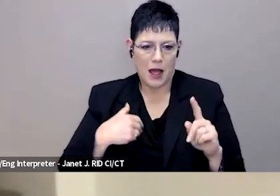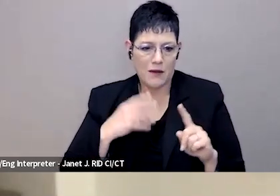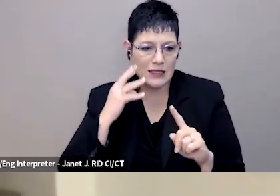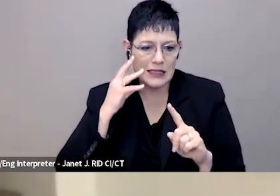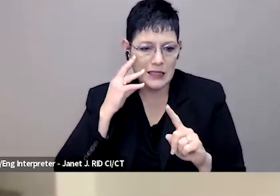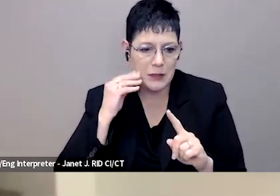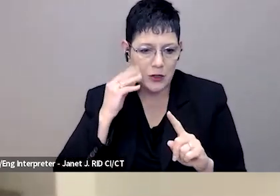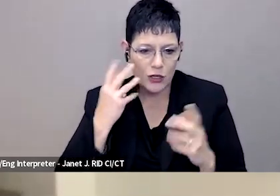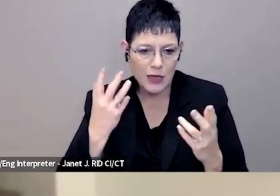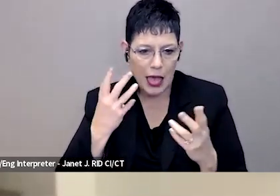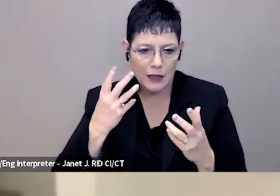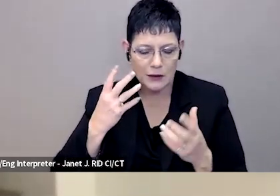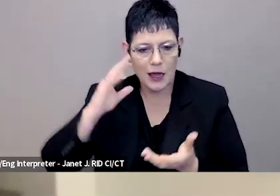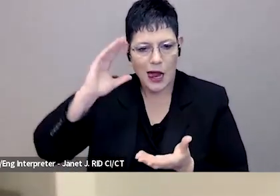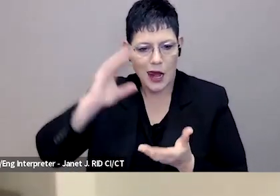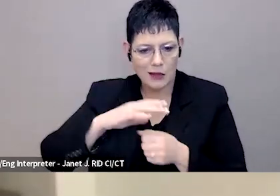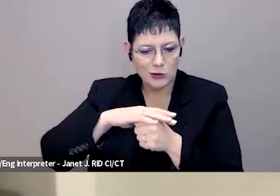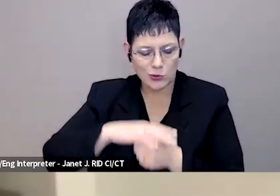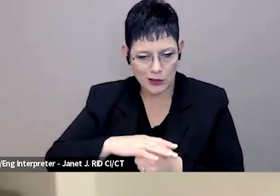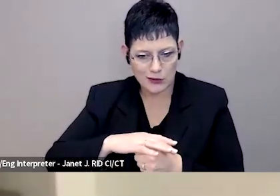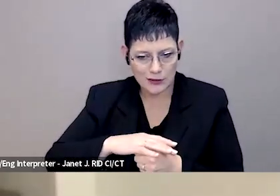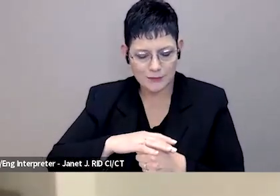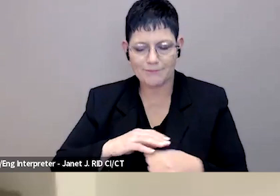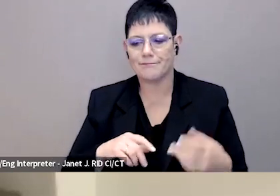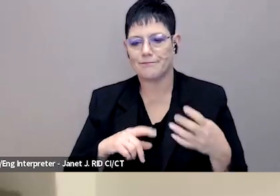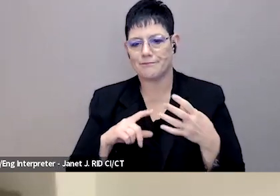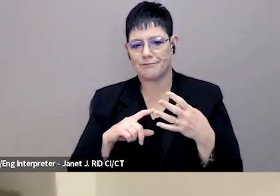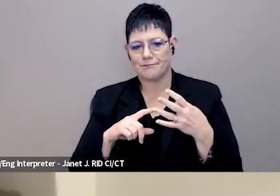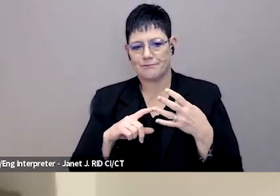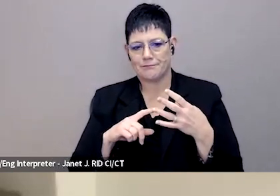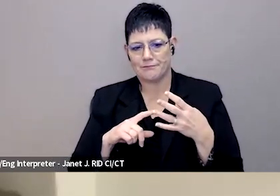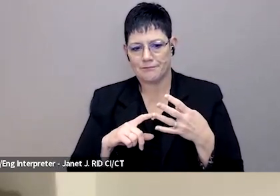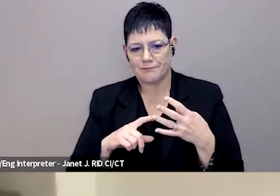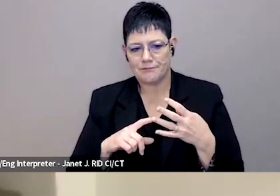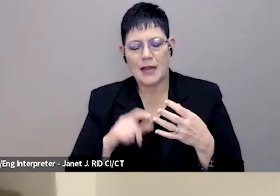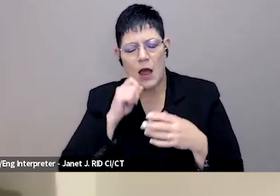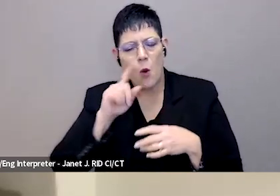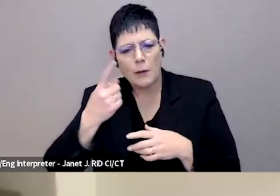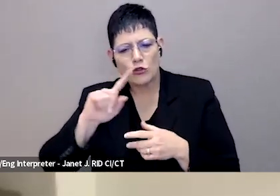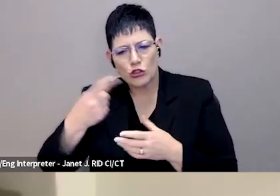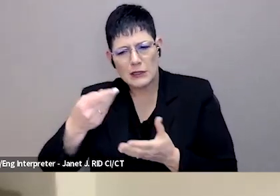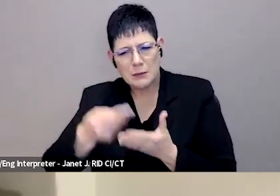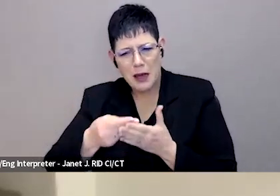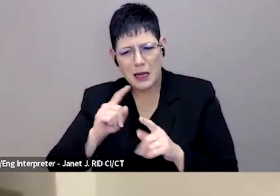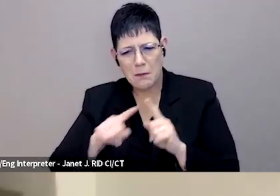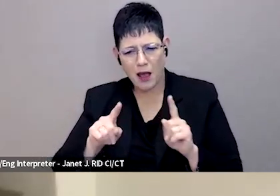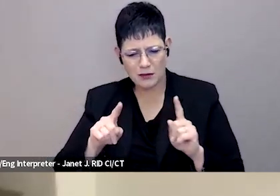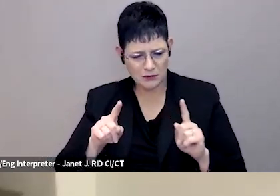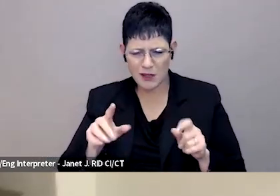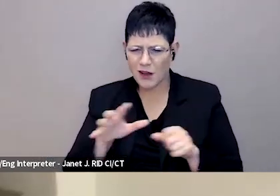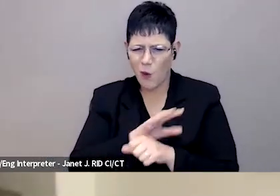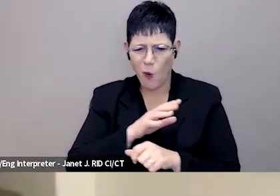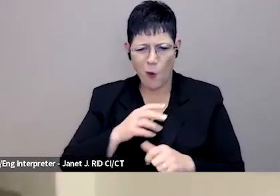experiencing less stress and pull at the edges. And I both mean that financially, but I also mean that emotionally and in